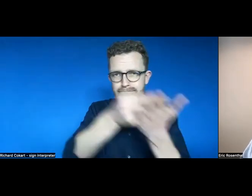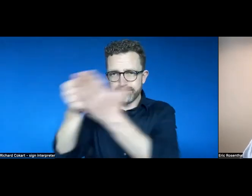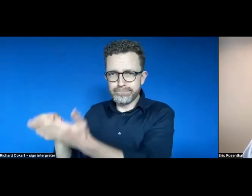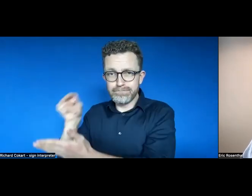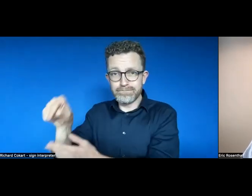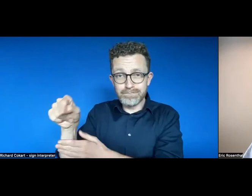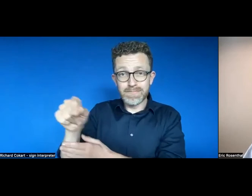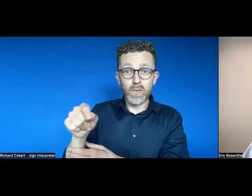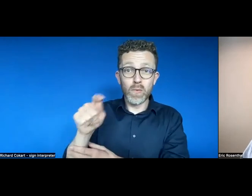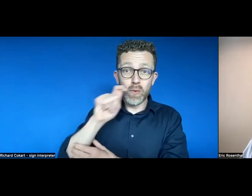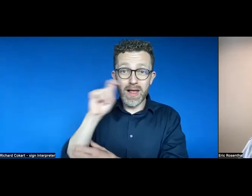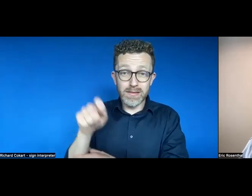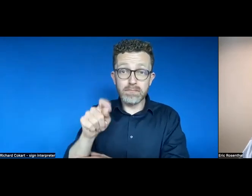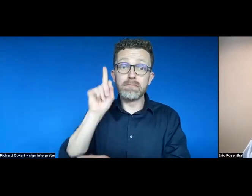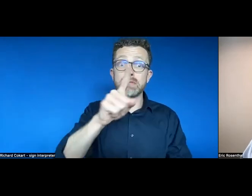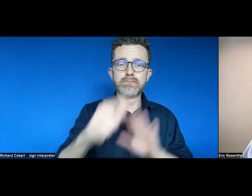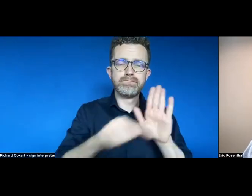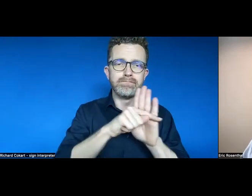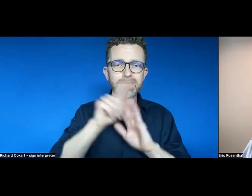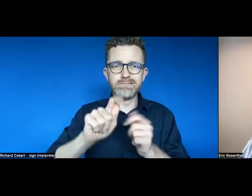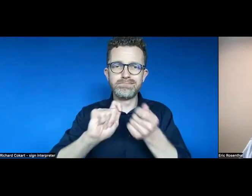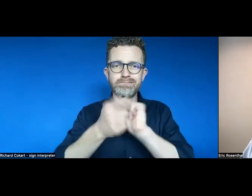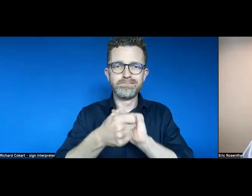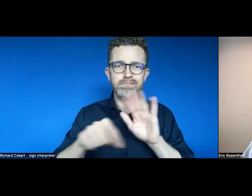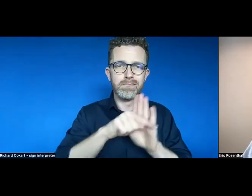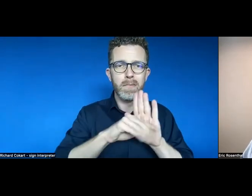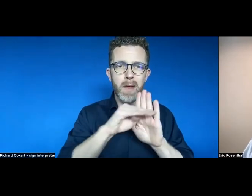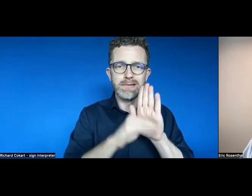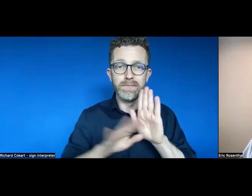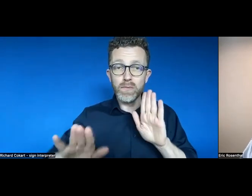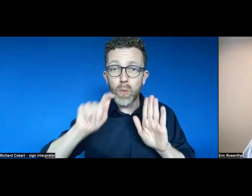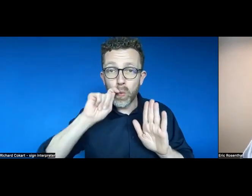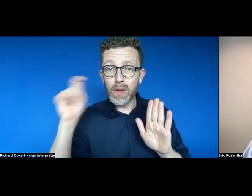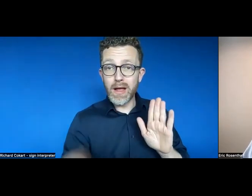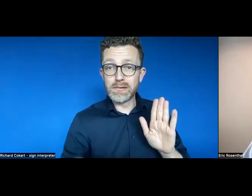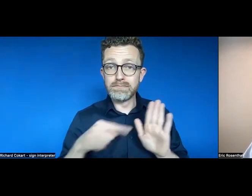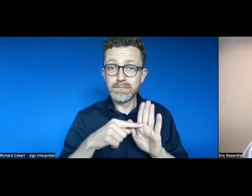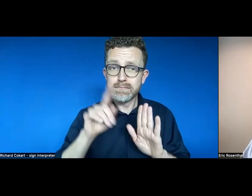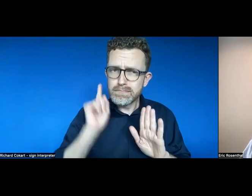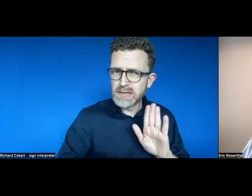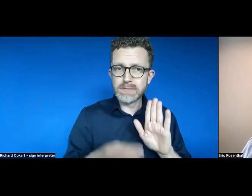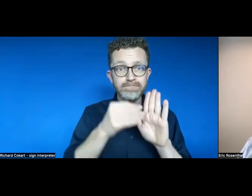in Ukraine. And to write to your agencies, if you're going to support an international relief group,